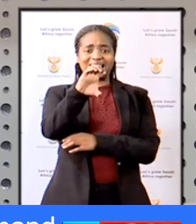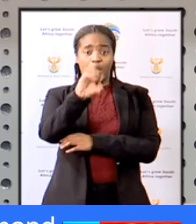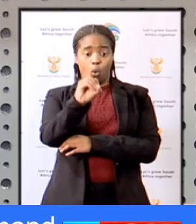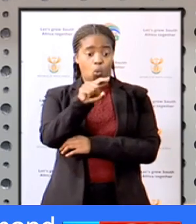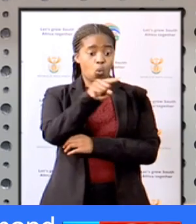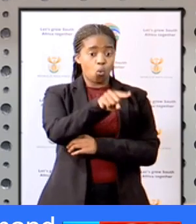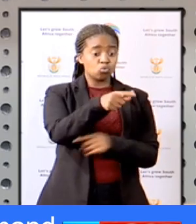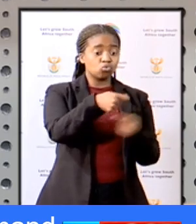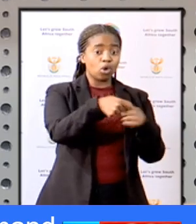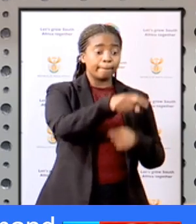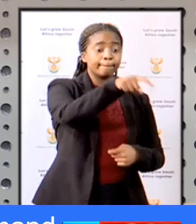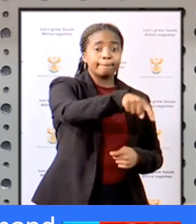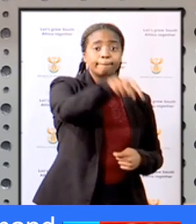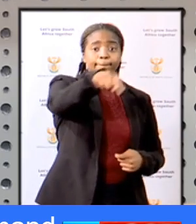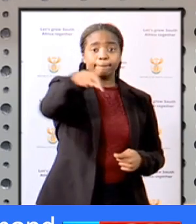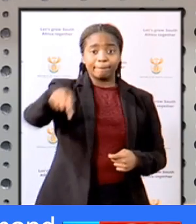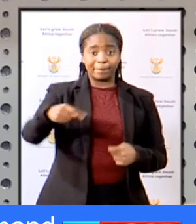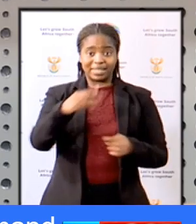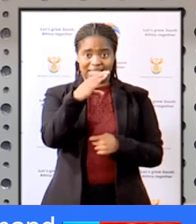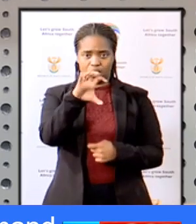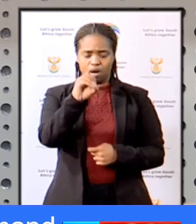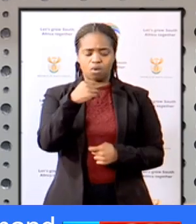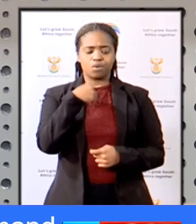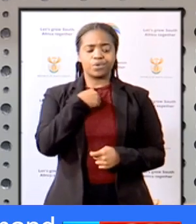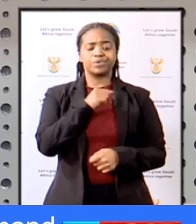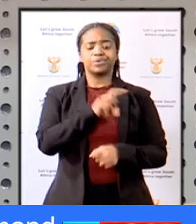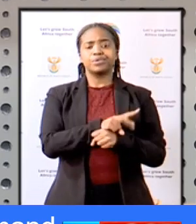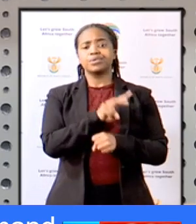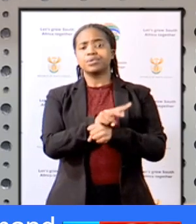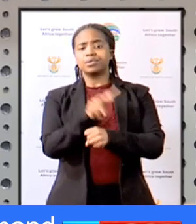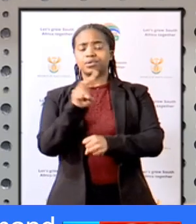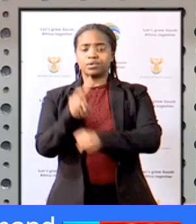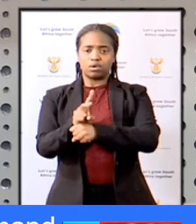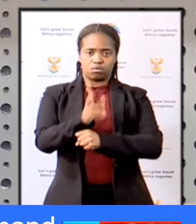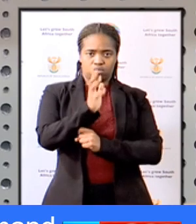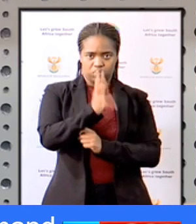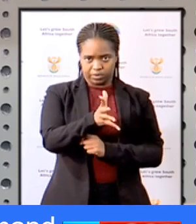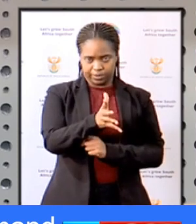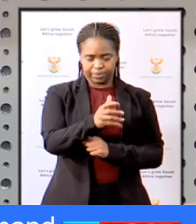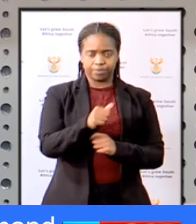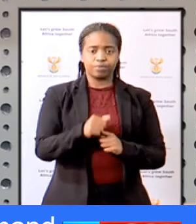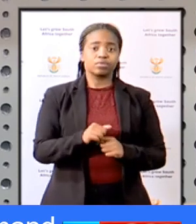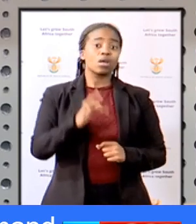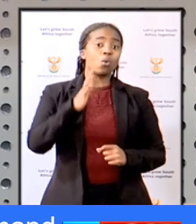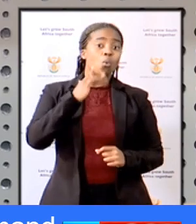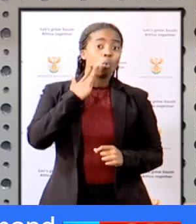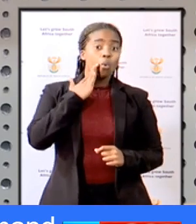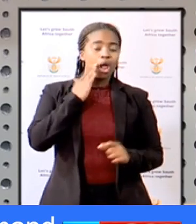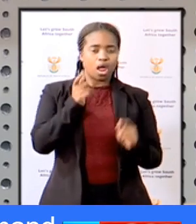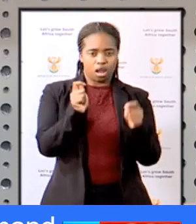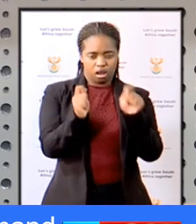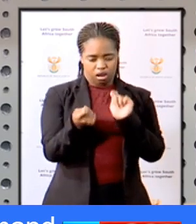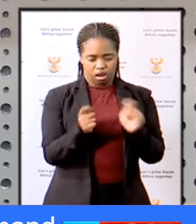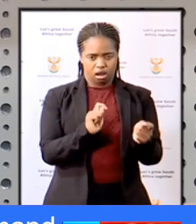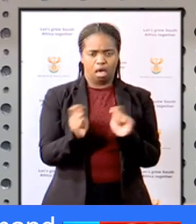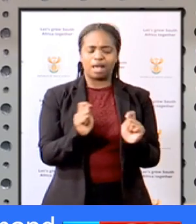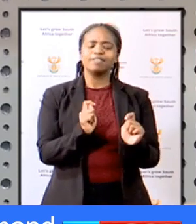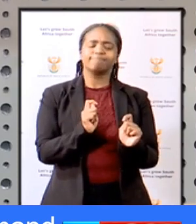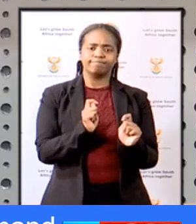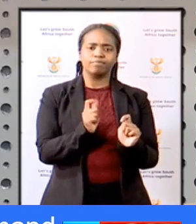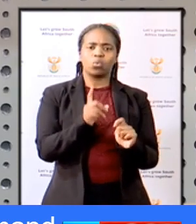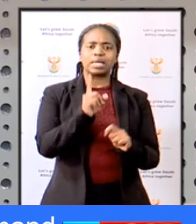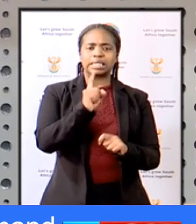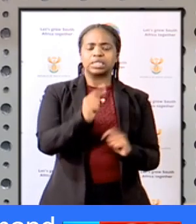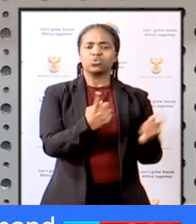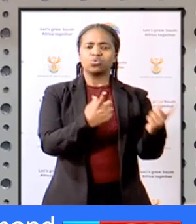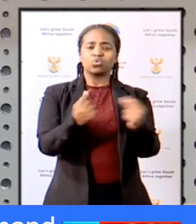of retailers. So we'll be keeping an eye on this, and as and when adjustments are needed, we would need to make this.